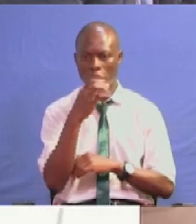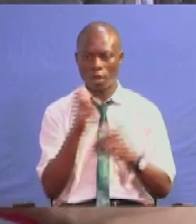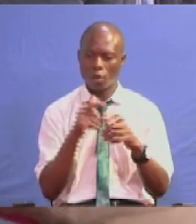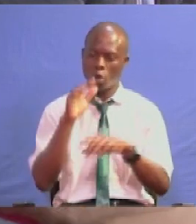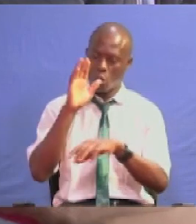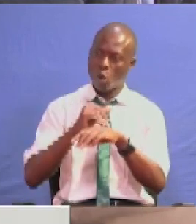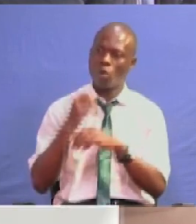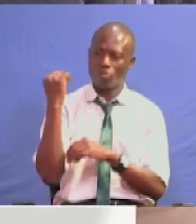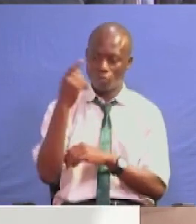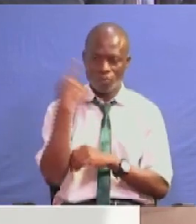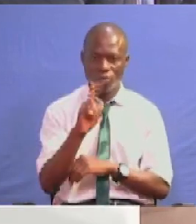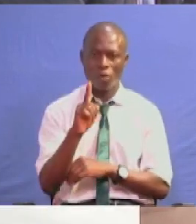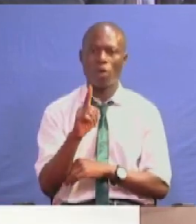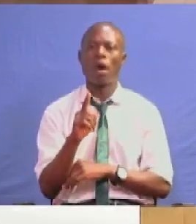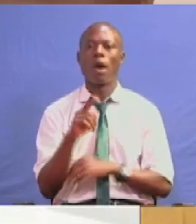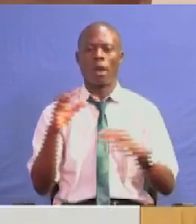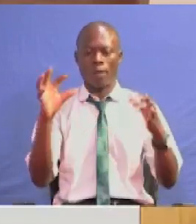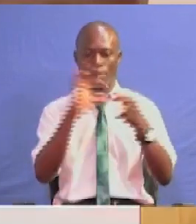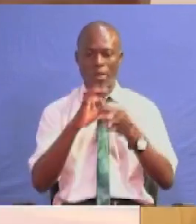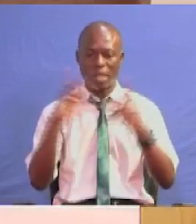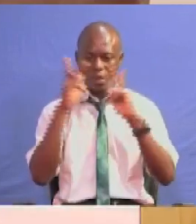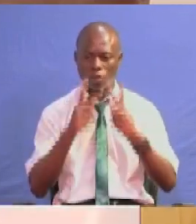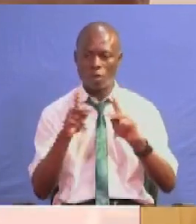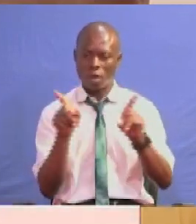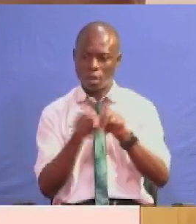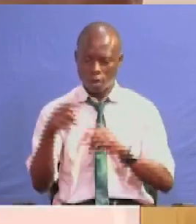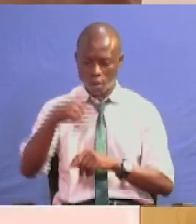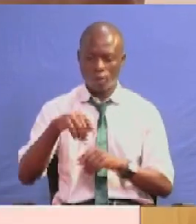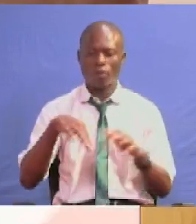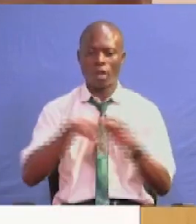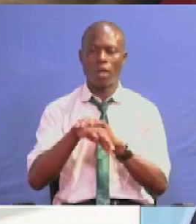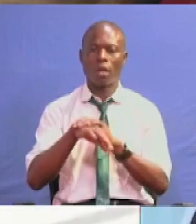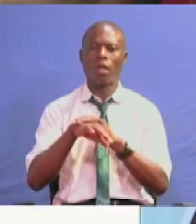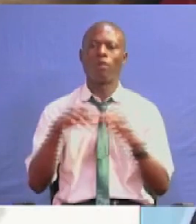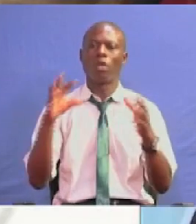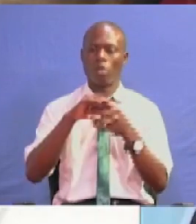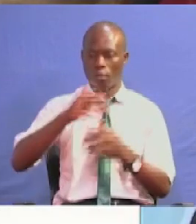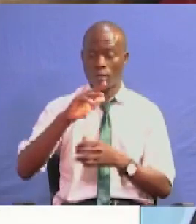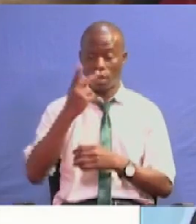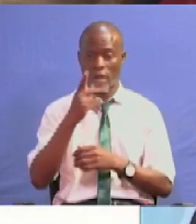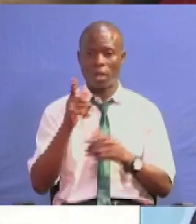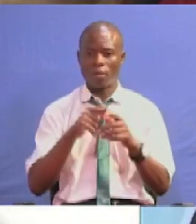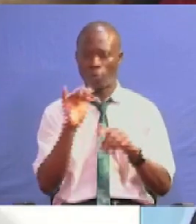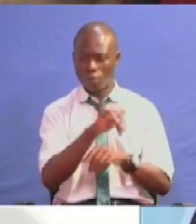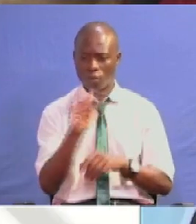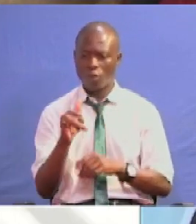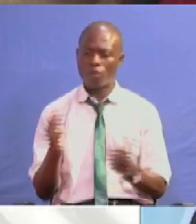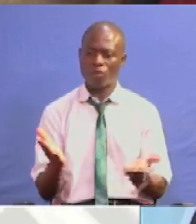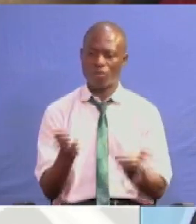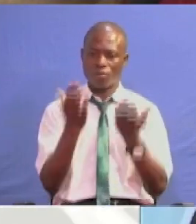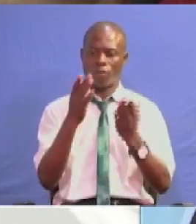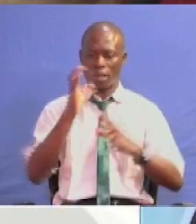for peace and unity among Kenyans, indicating that the government is stable and fully aimed to implement projects to improve the citizens'